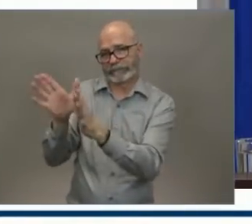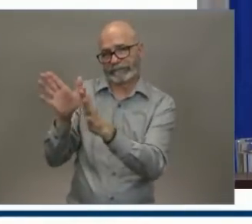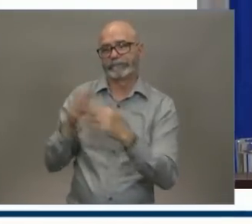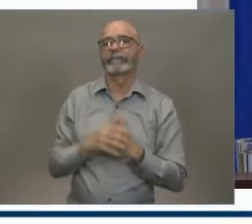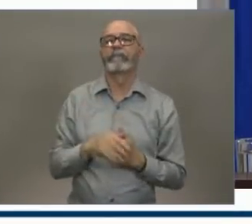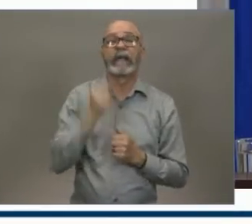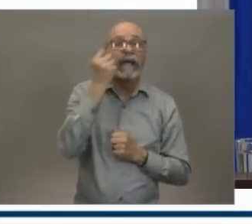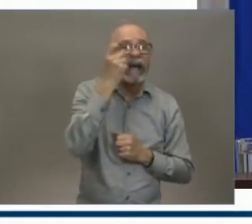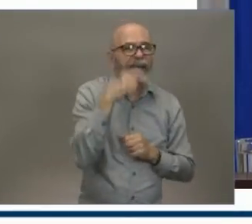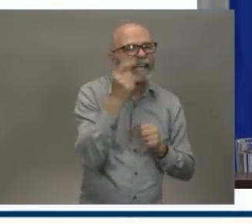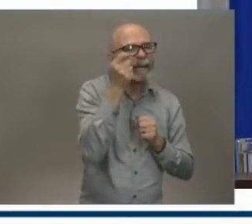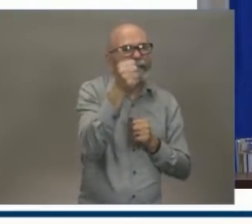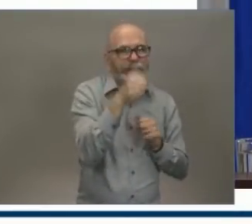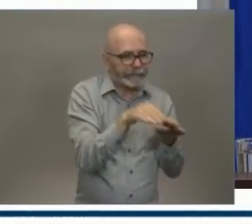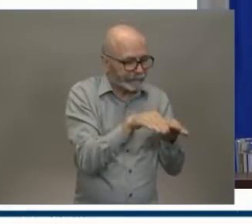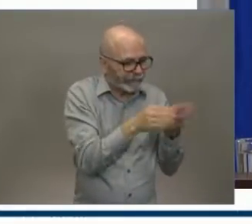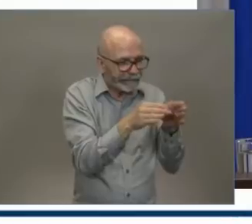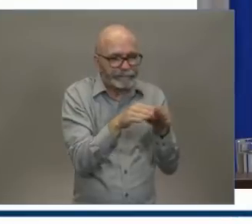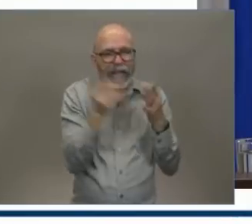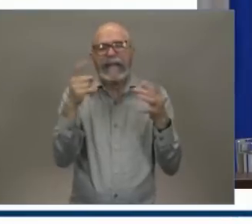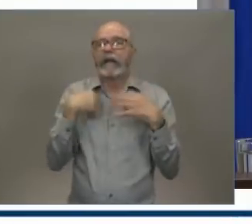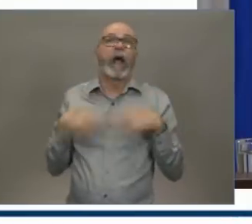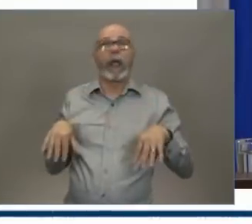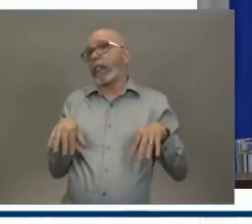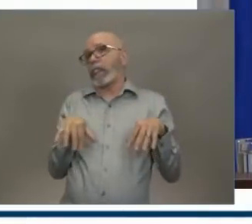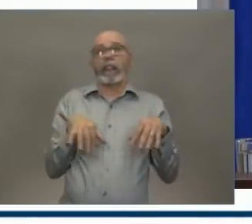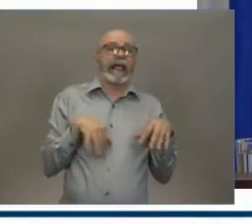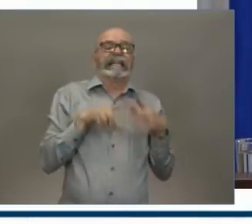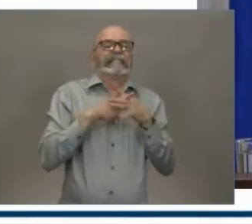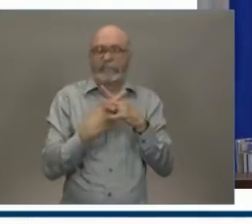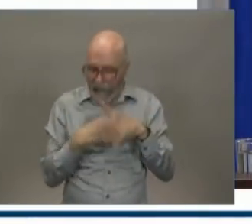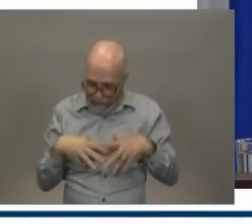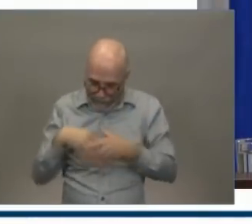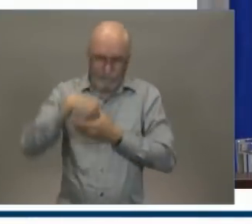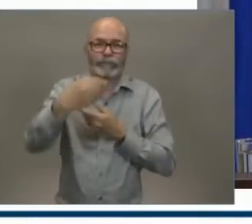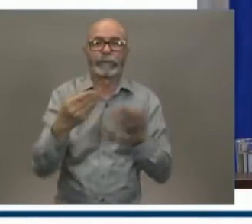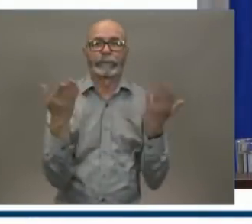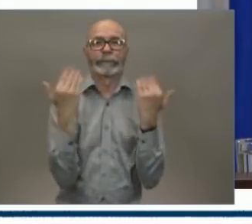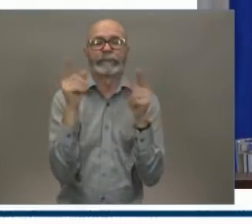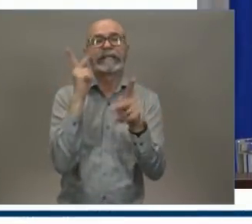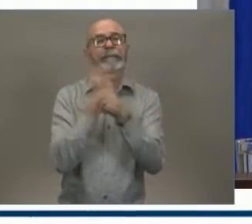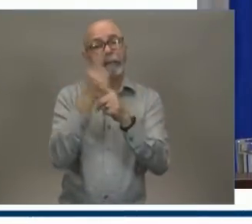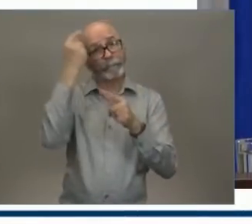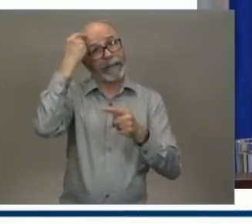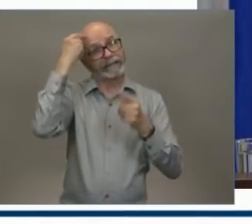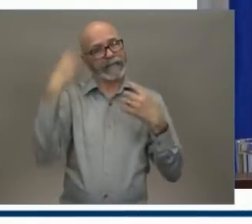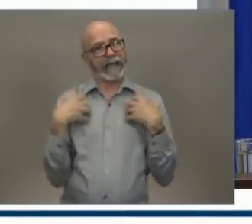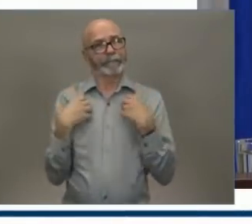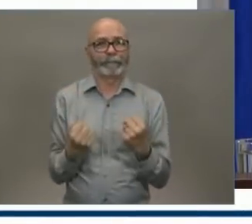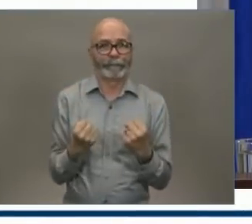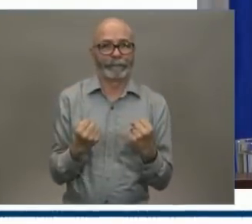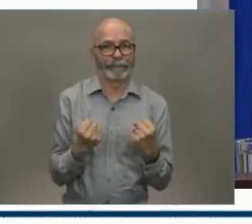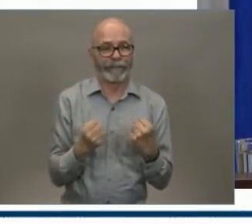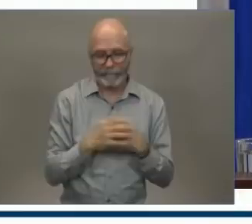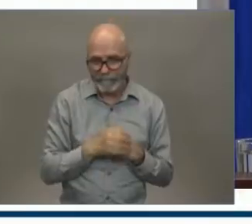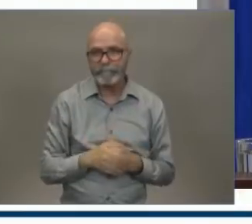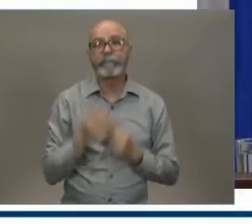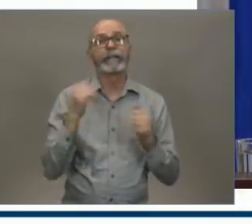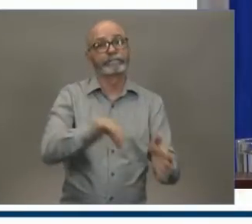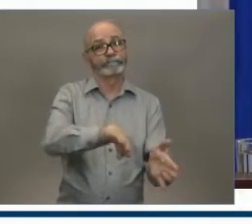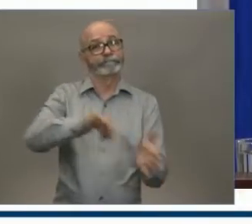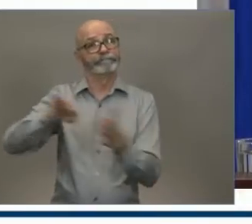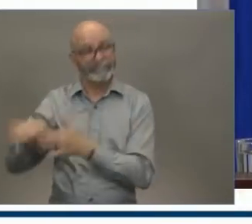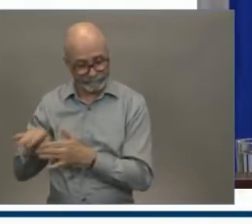mental and physical health of all those involved. I also want to take a minute today to talk about our vaccine rollout. More